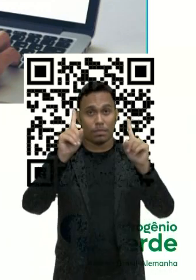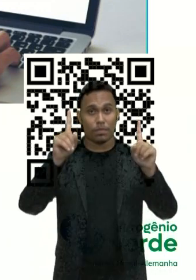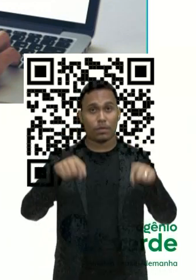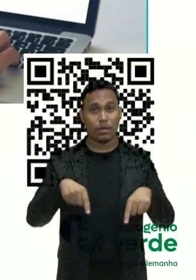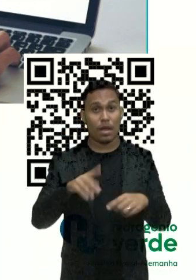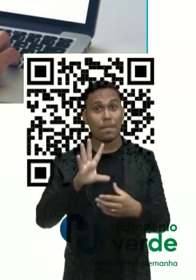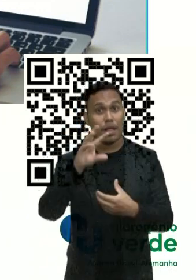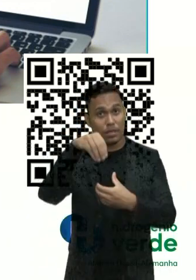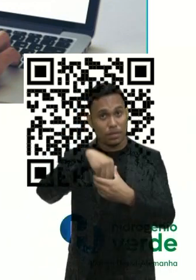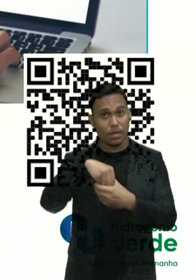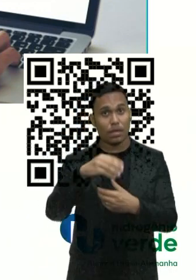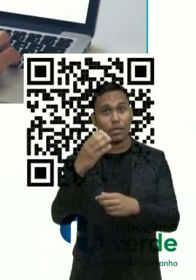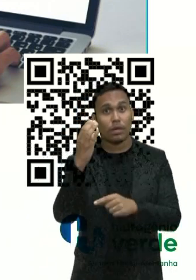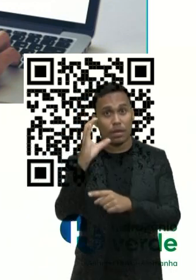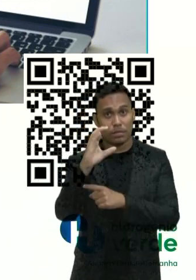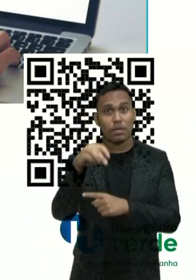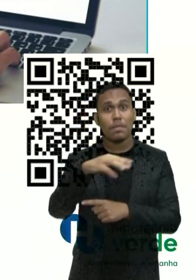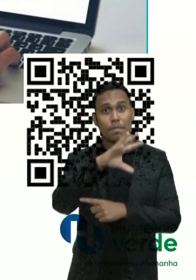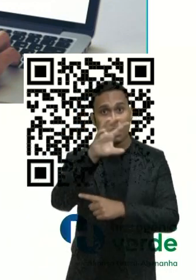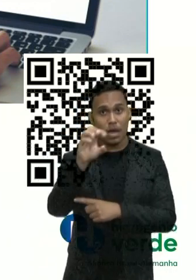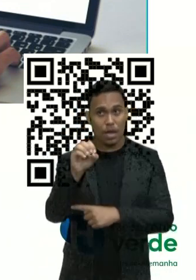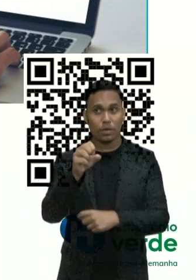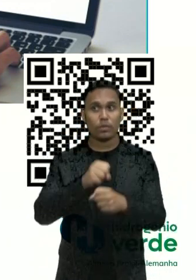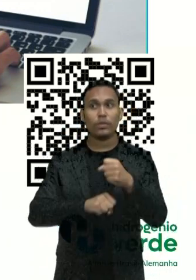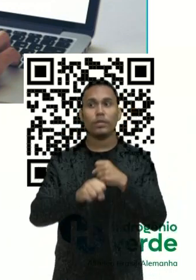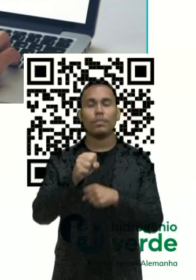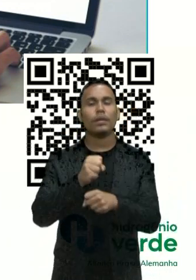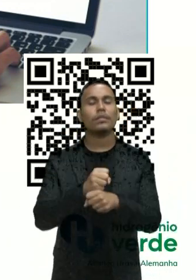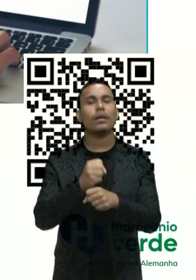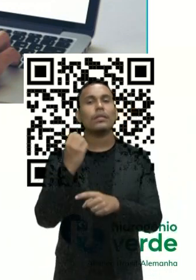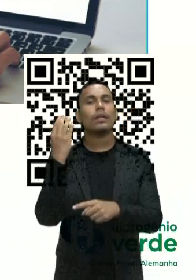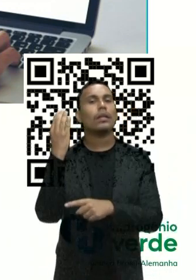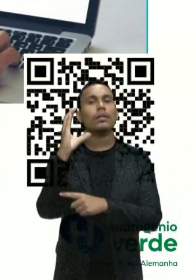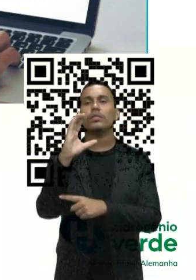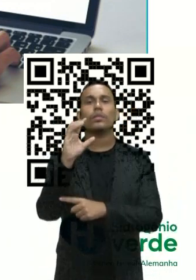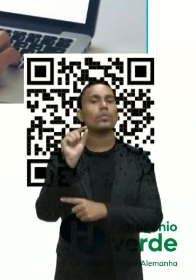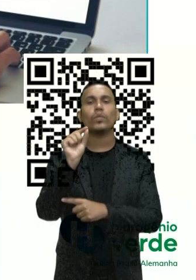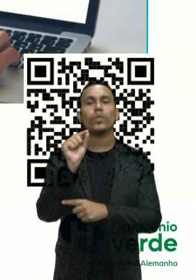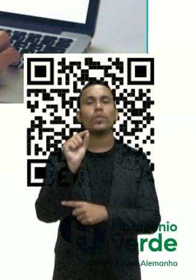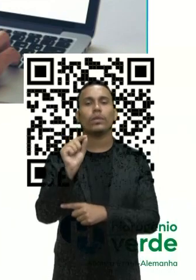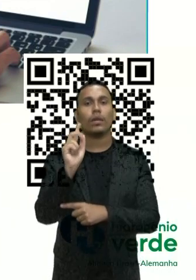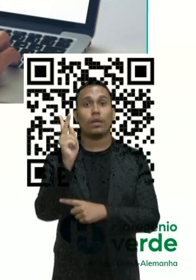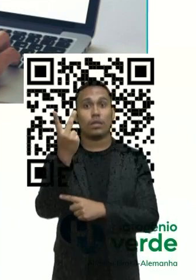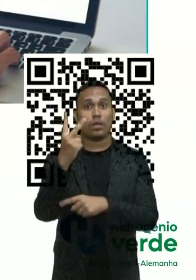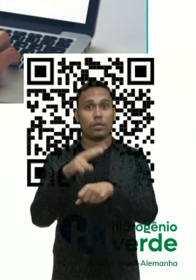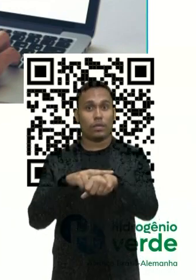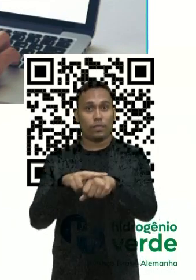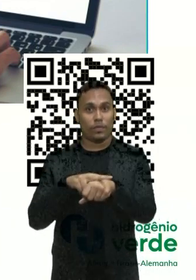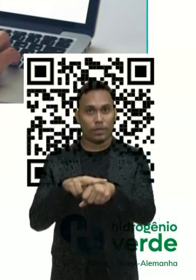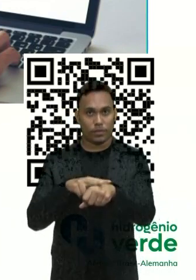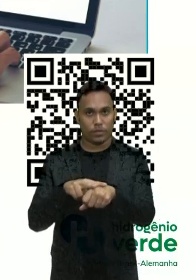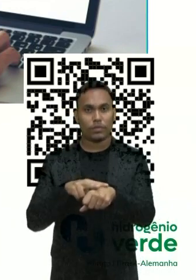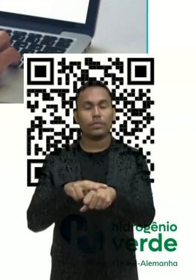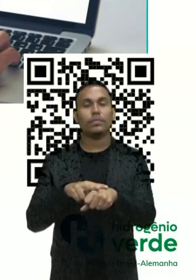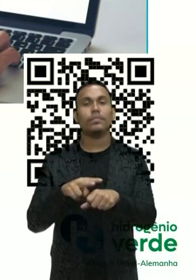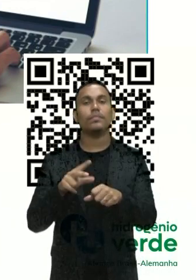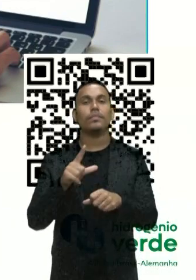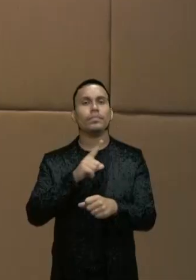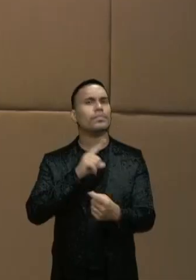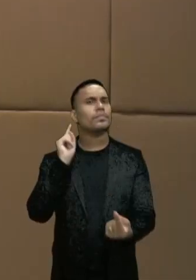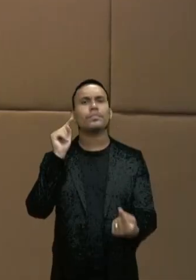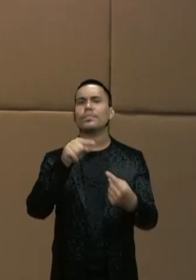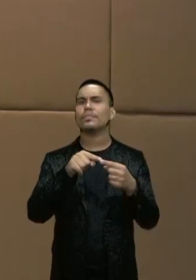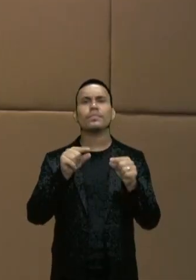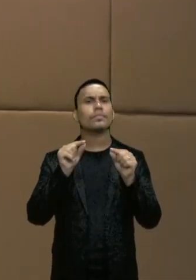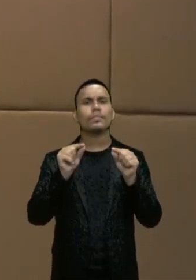this program, we launched in May of last year, we launched Green Hydrogen Portal. The